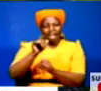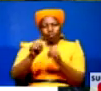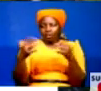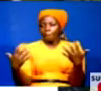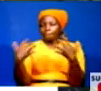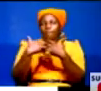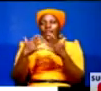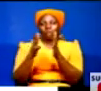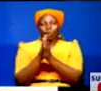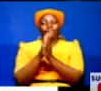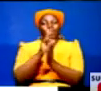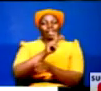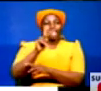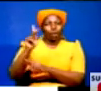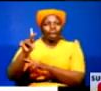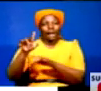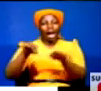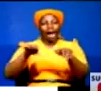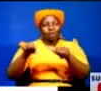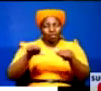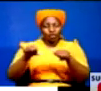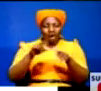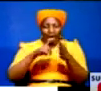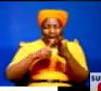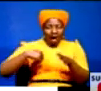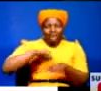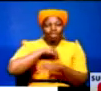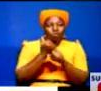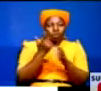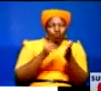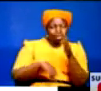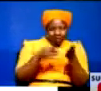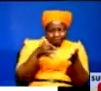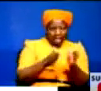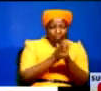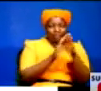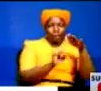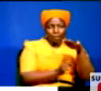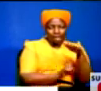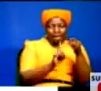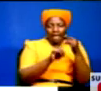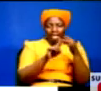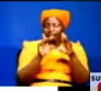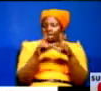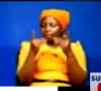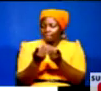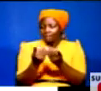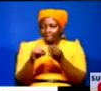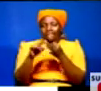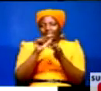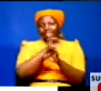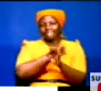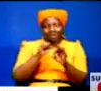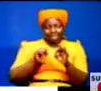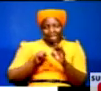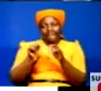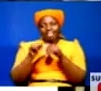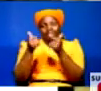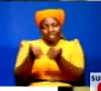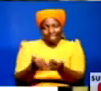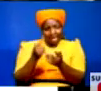Kwanza administration. But what we're doing here with the ministry, the departments and the state agencies is to